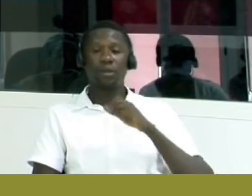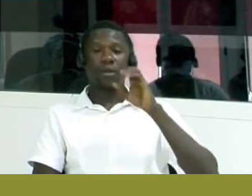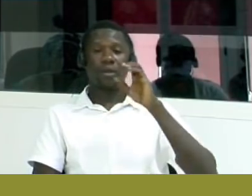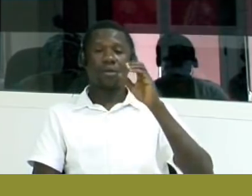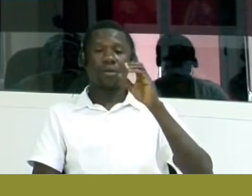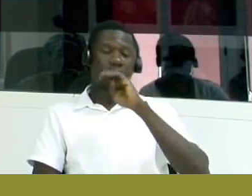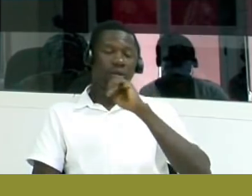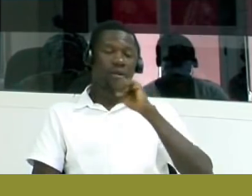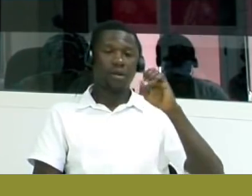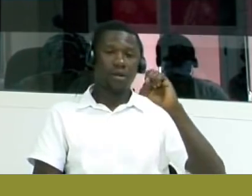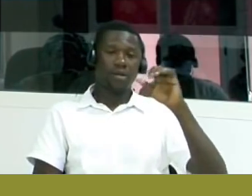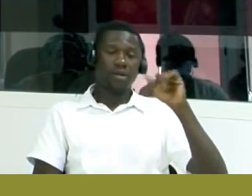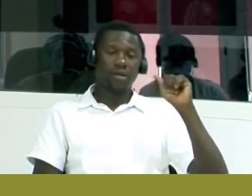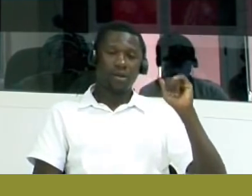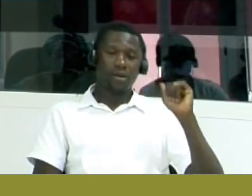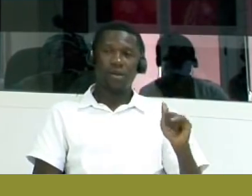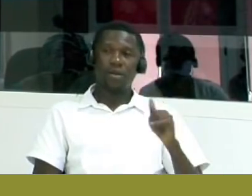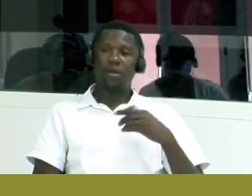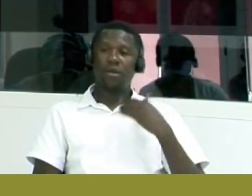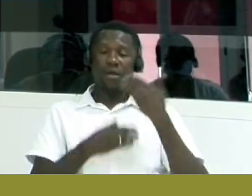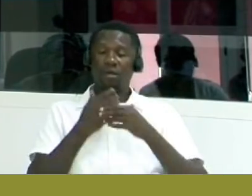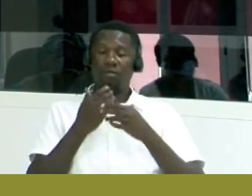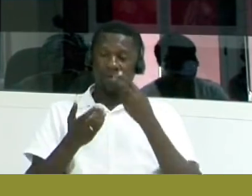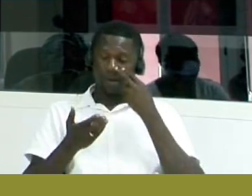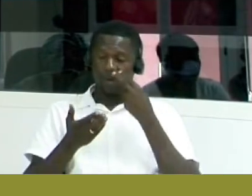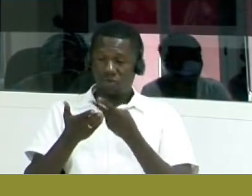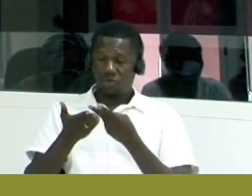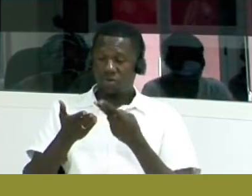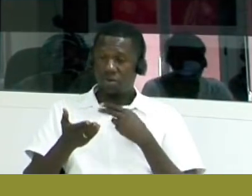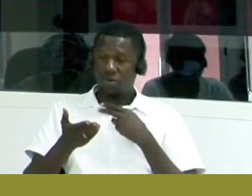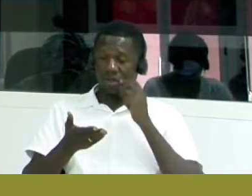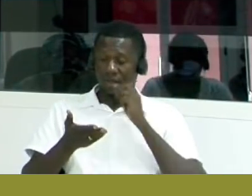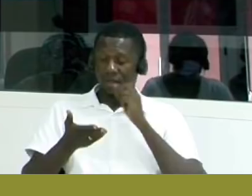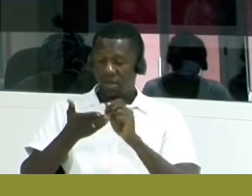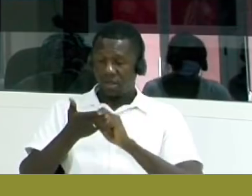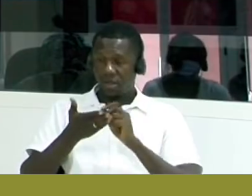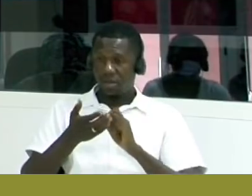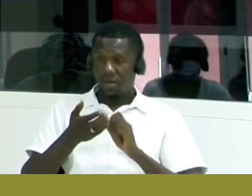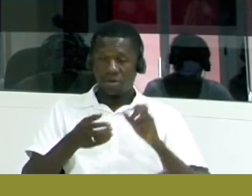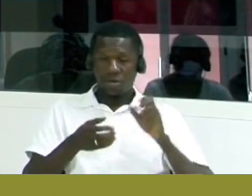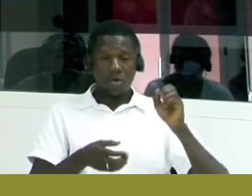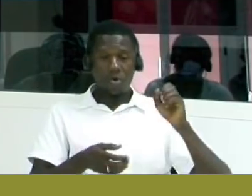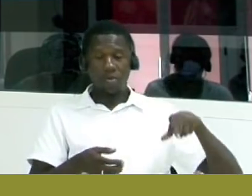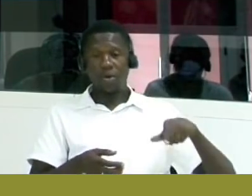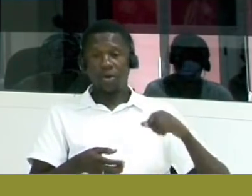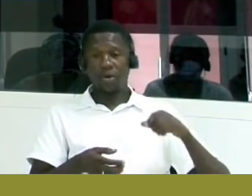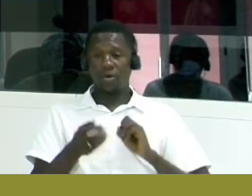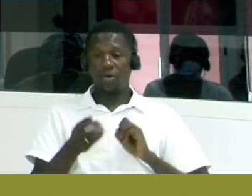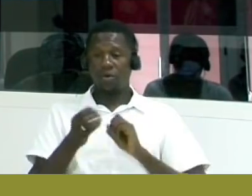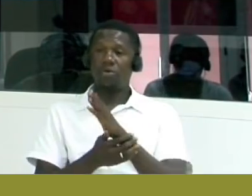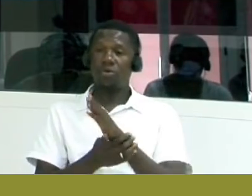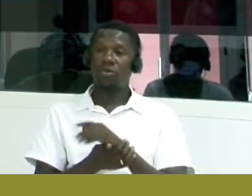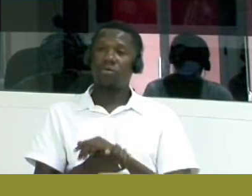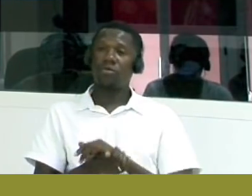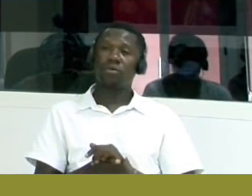never saw the written operational orders. What do you say to that? If you say